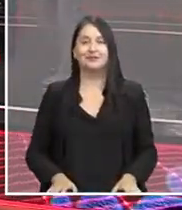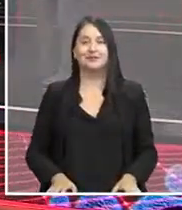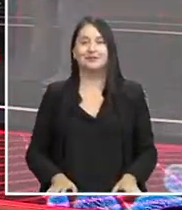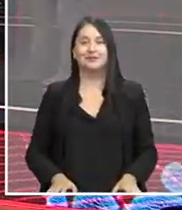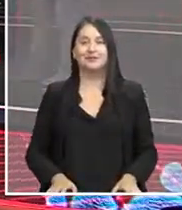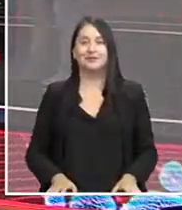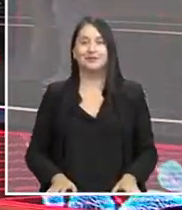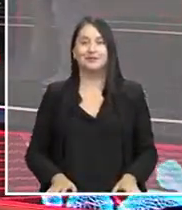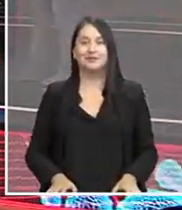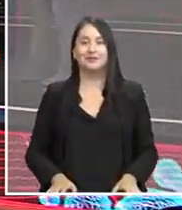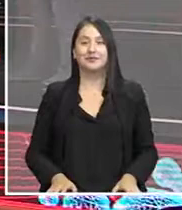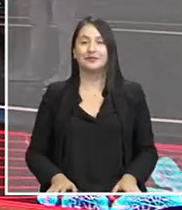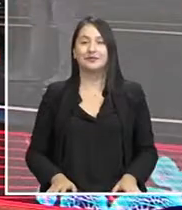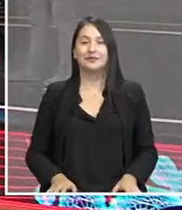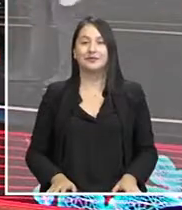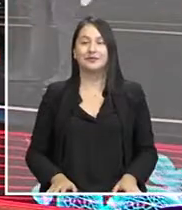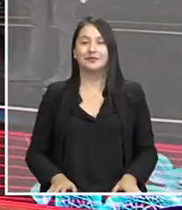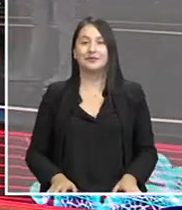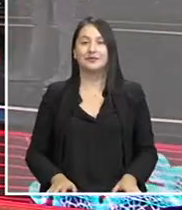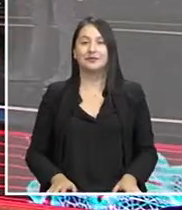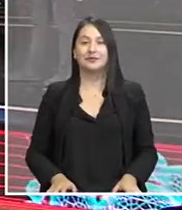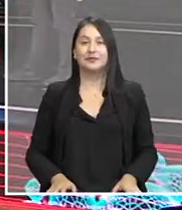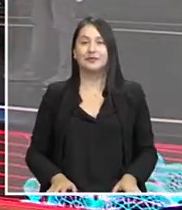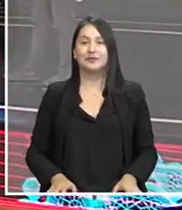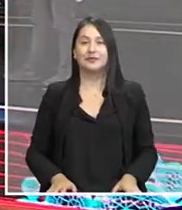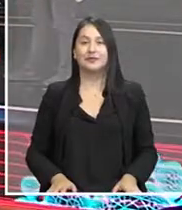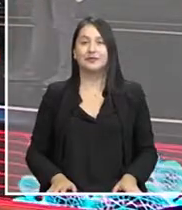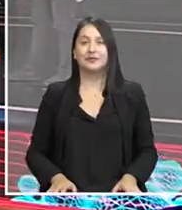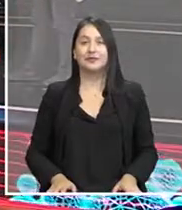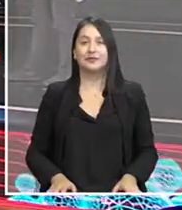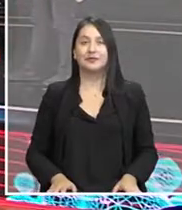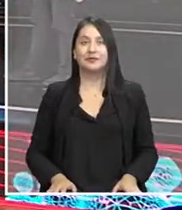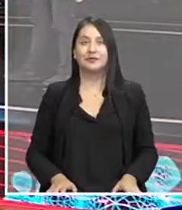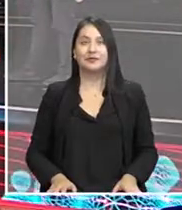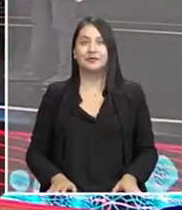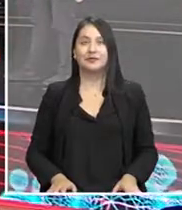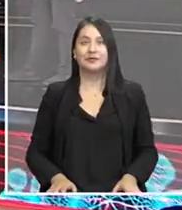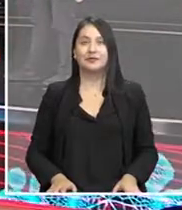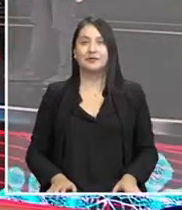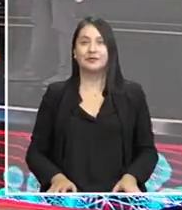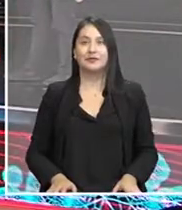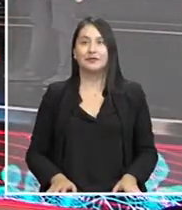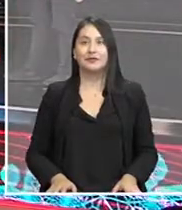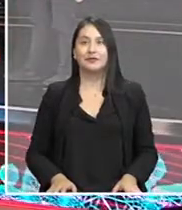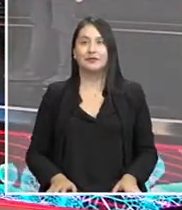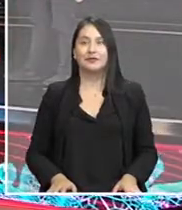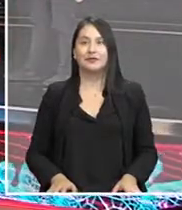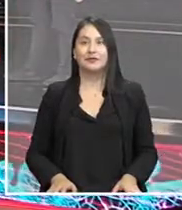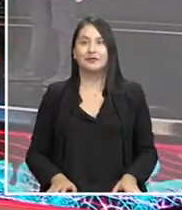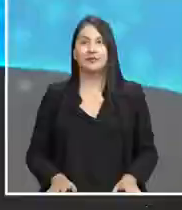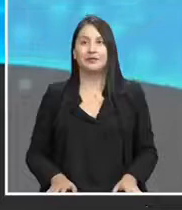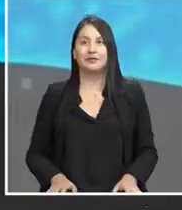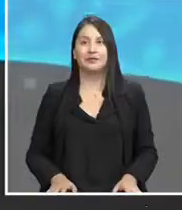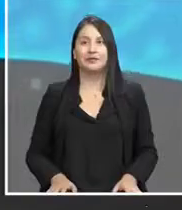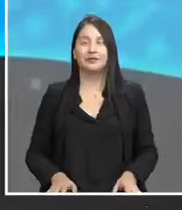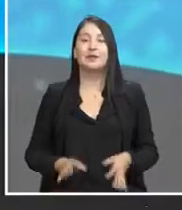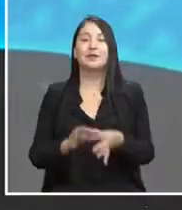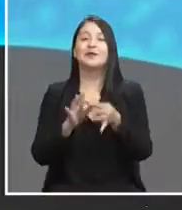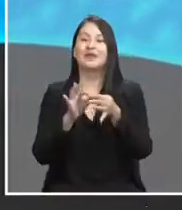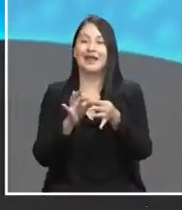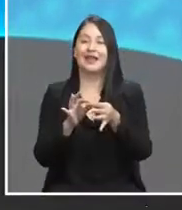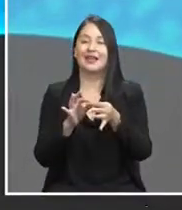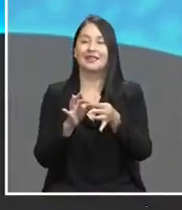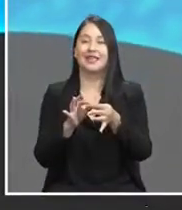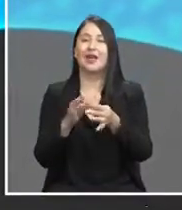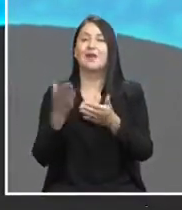Thanks, Olivier, for being with us here in Chile, for sharing your time and your body here with us. And we hope